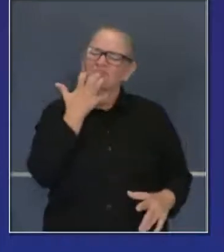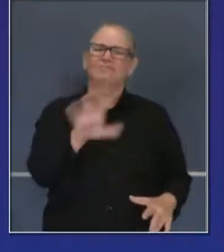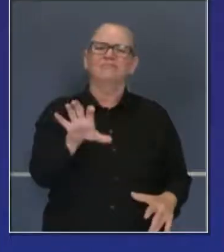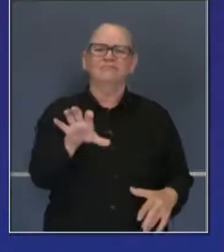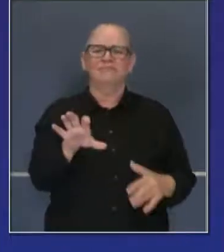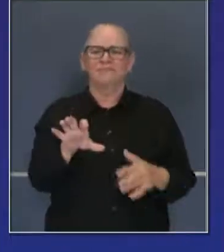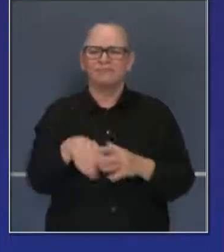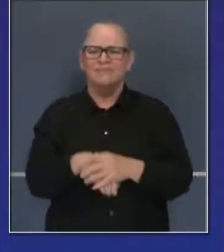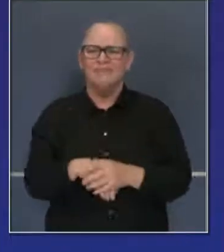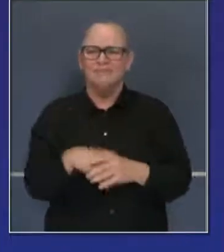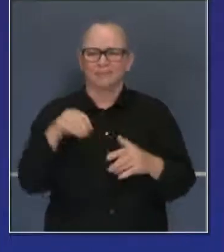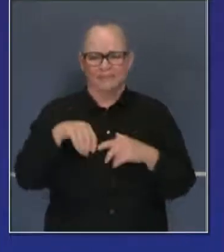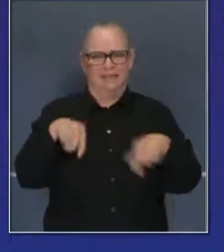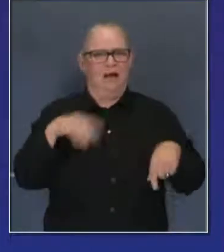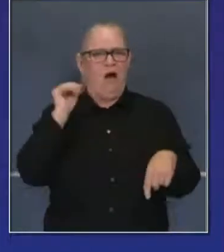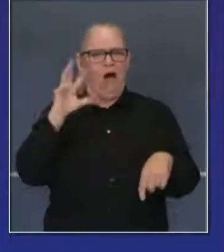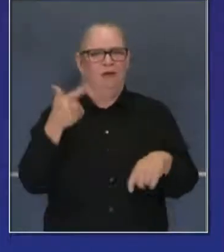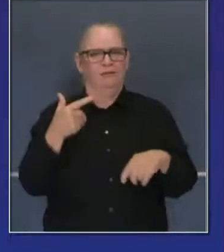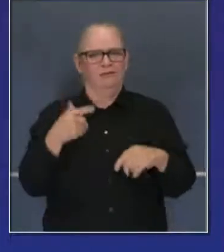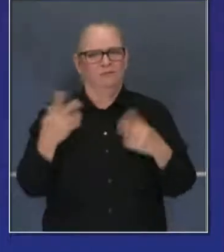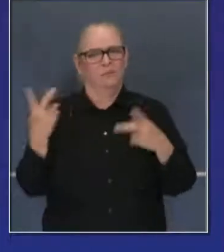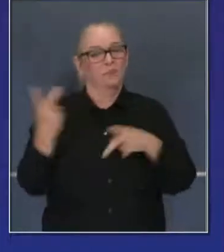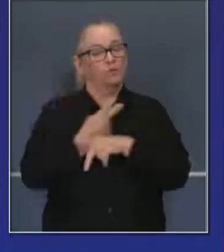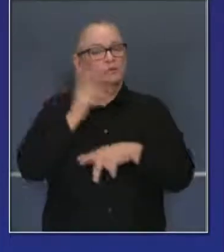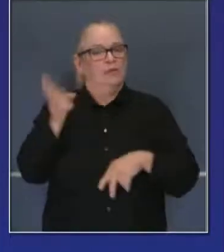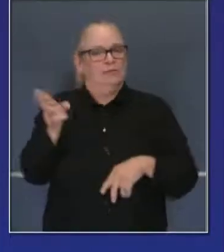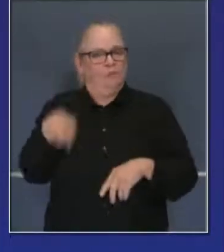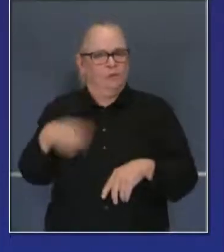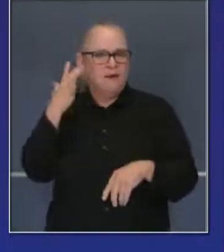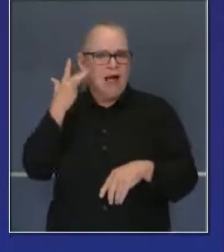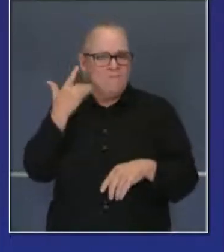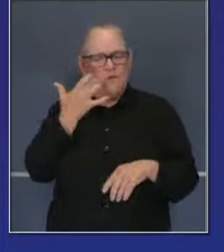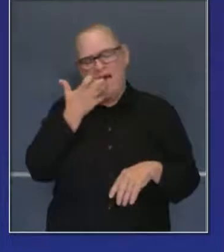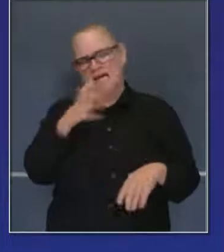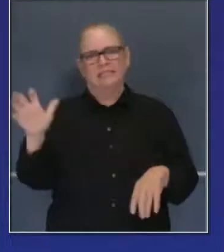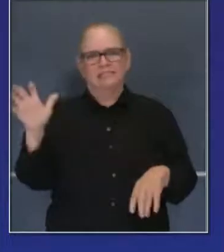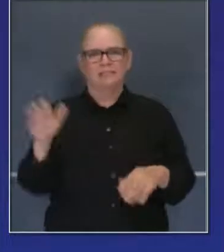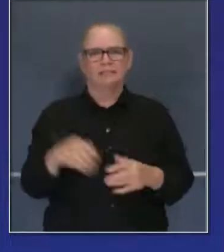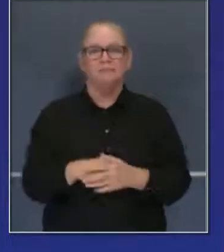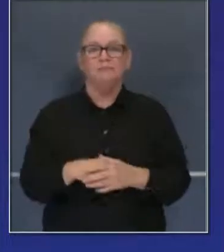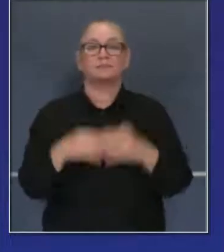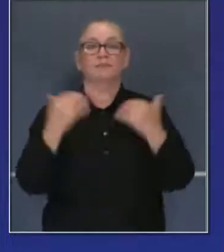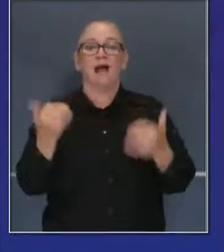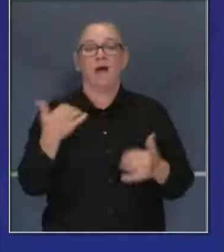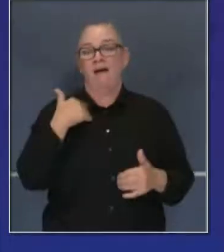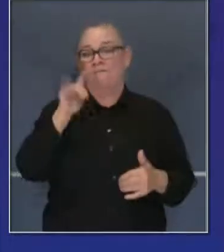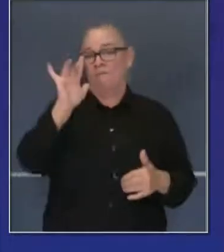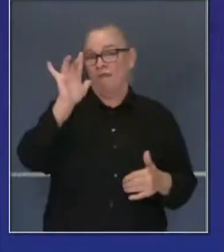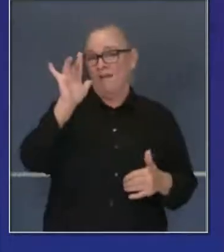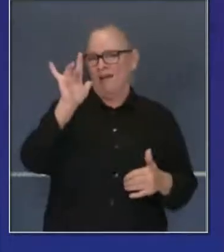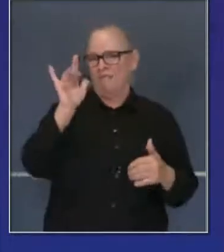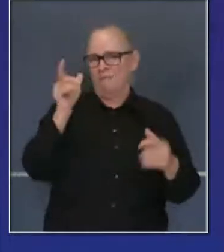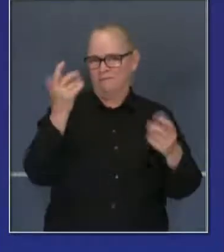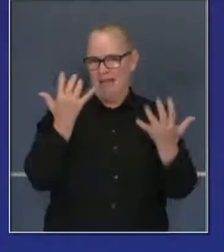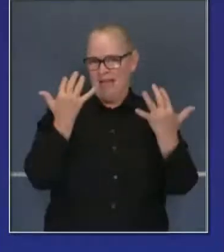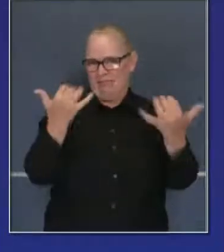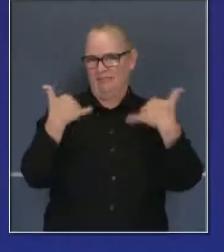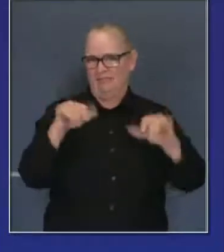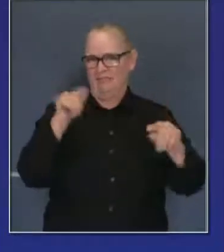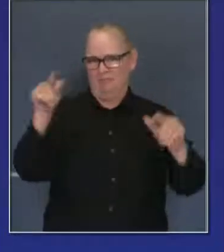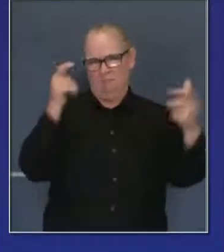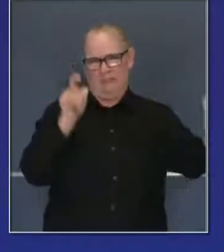history. We're currently battling some 25 major fires, what we refer to as complexes, where